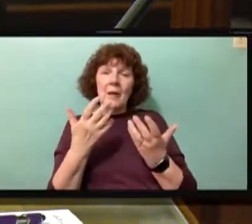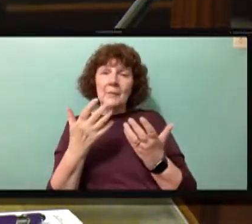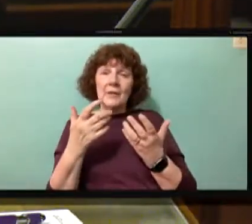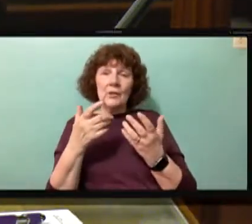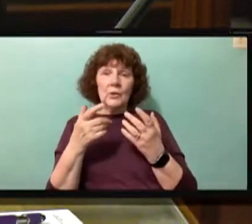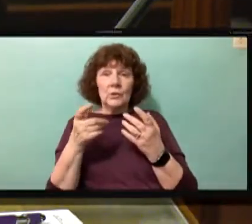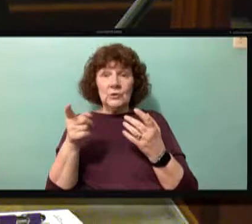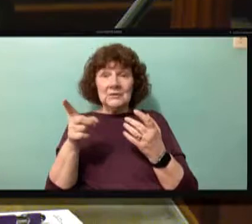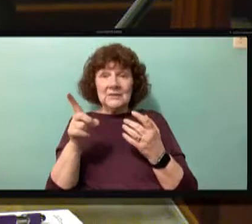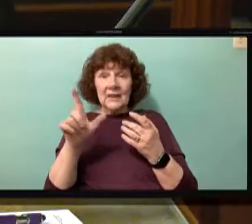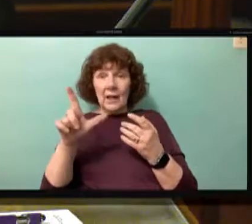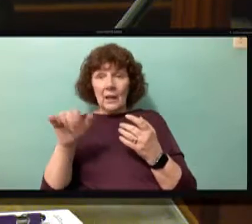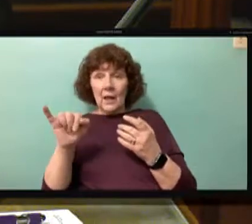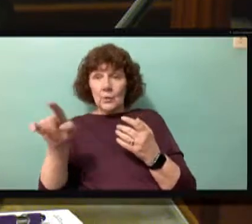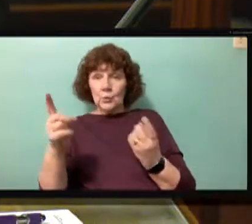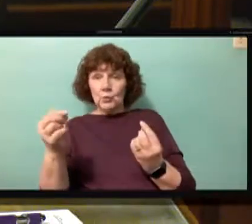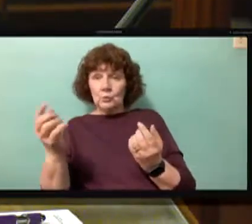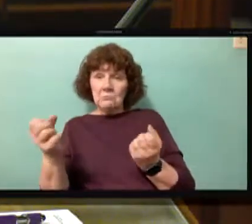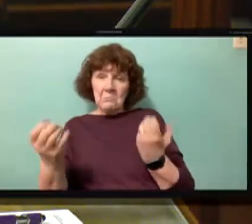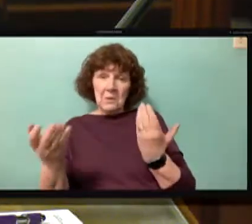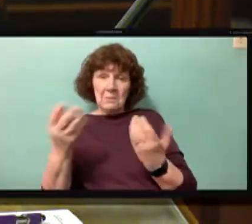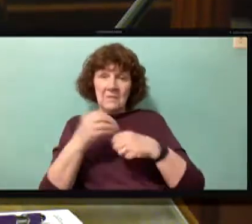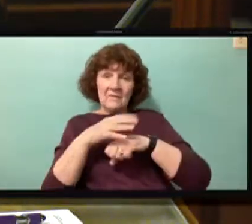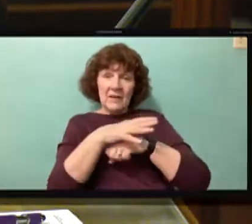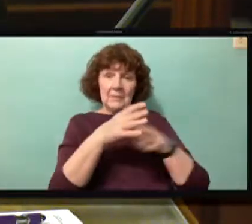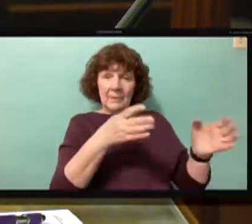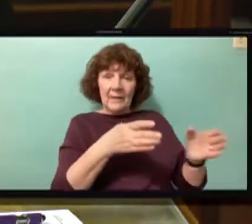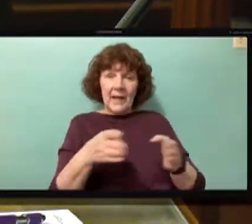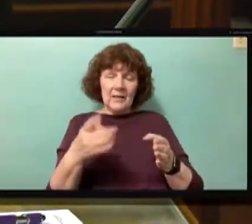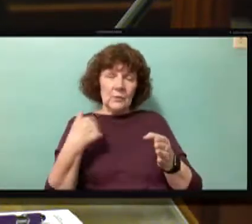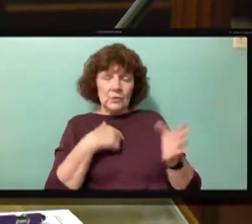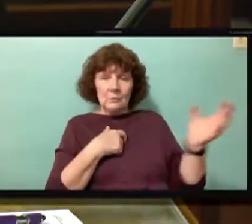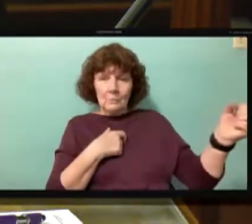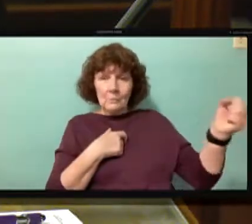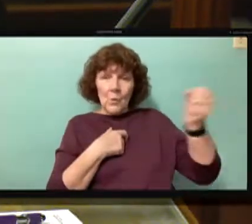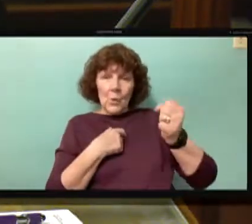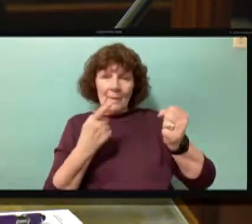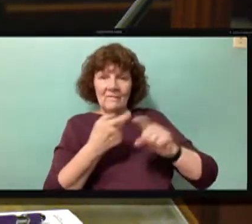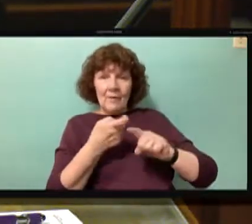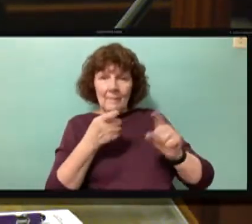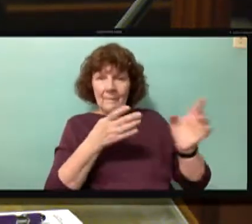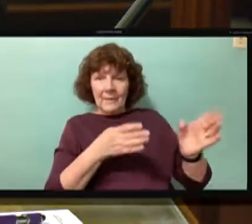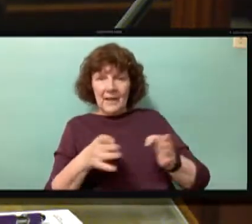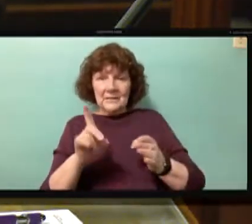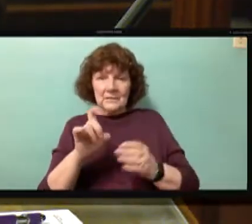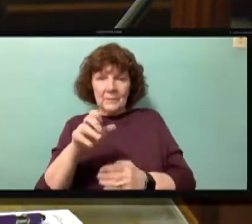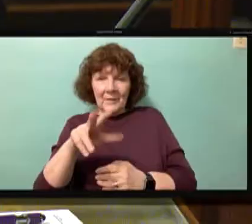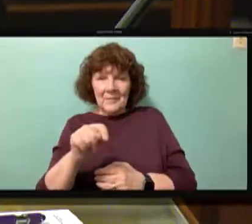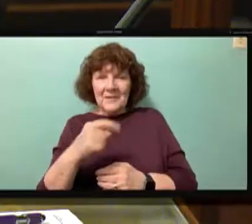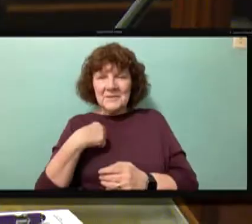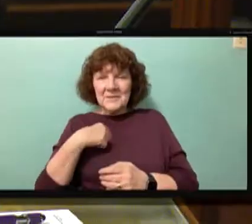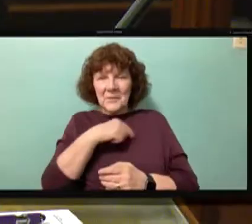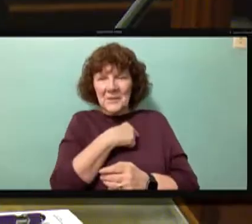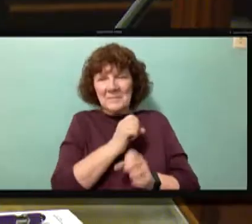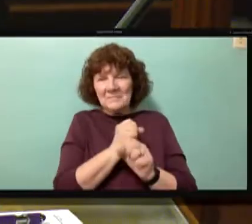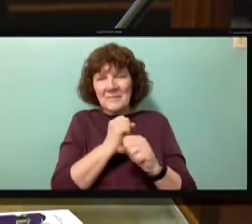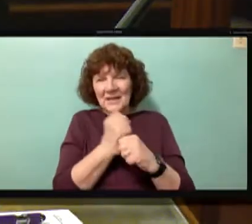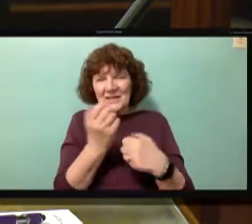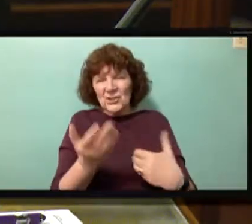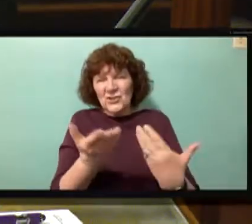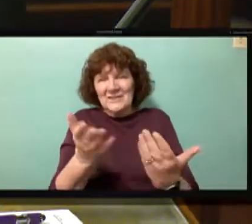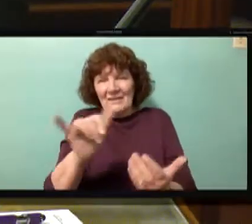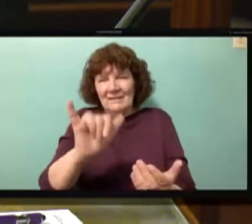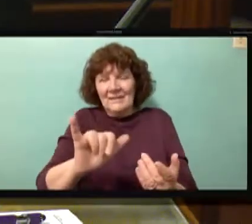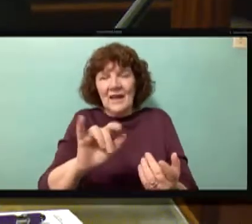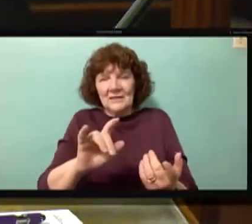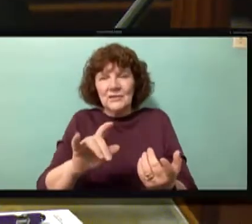planning. So we should loop planning into this, right? So we kind of make those types of suggestions and things too, so that we're